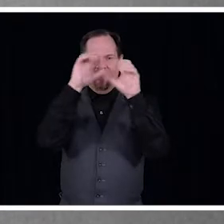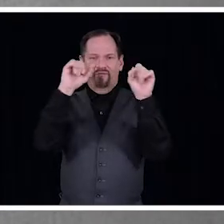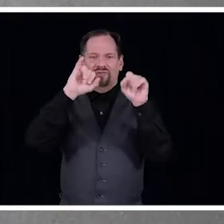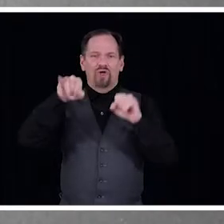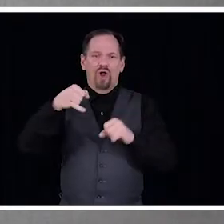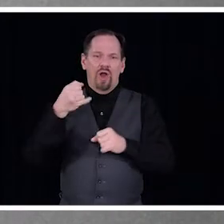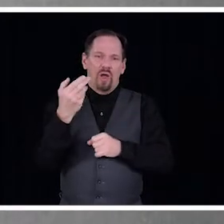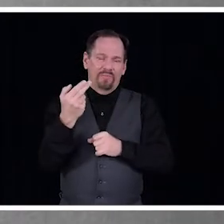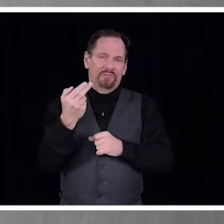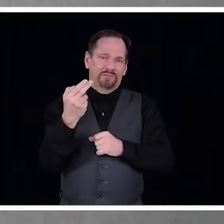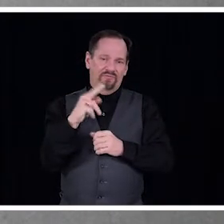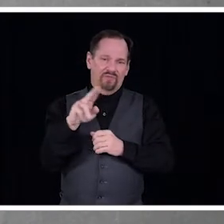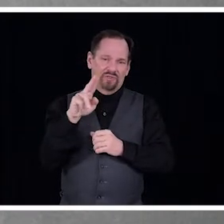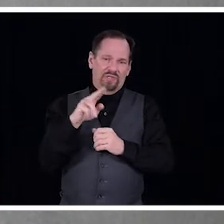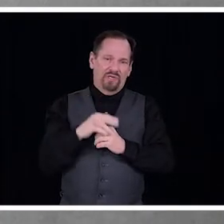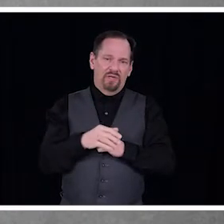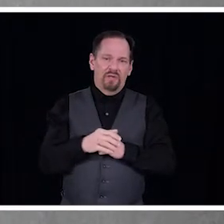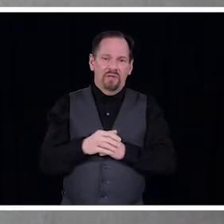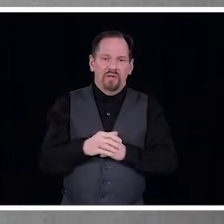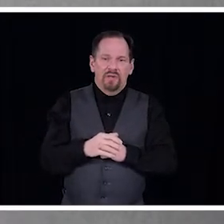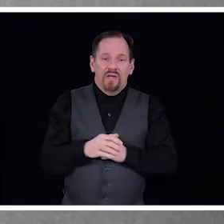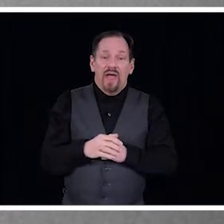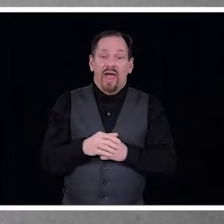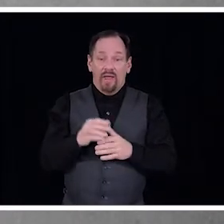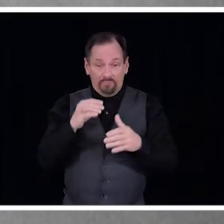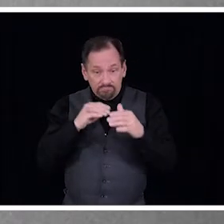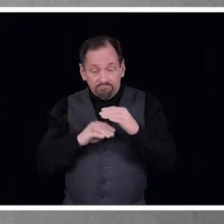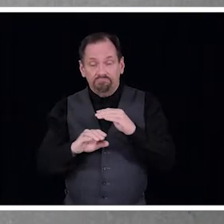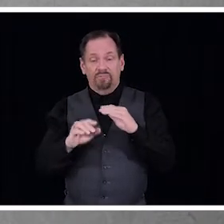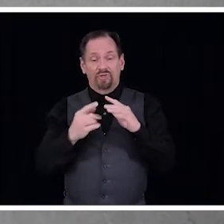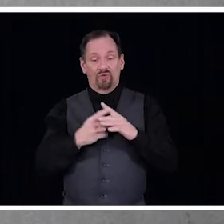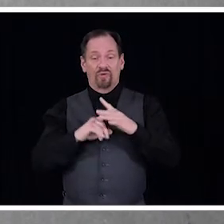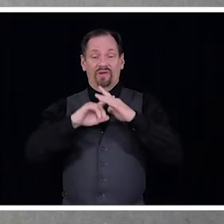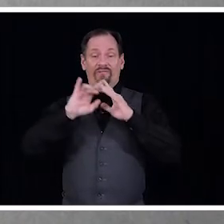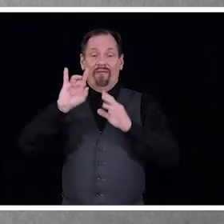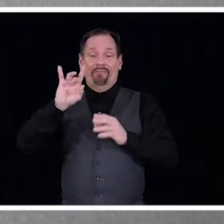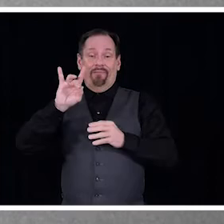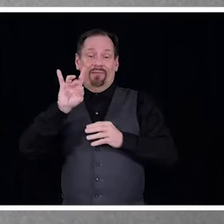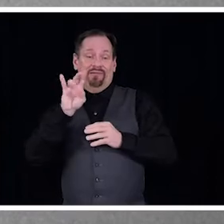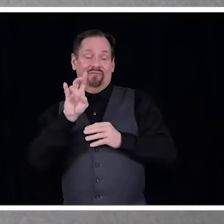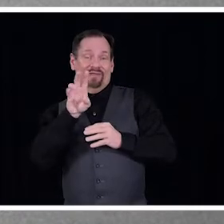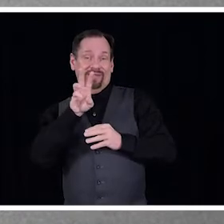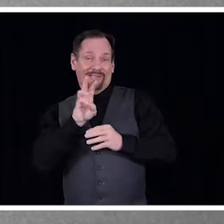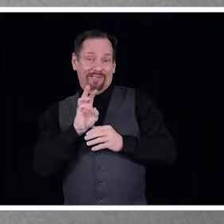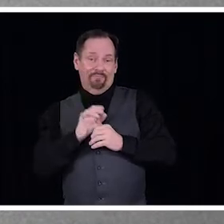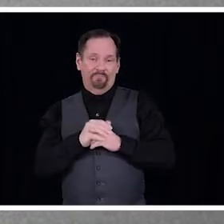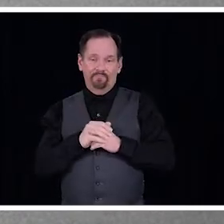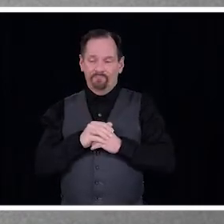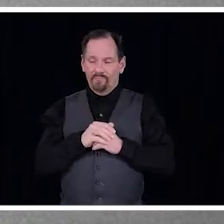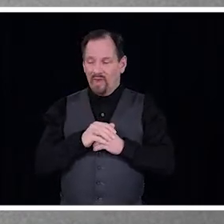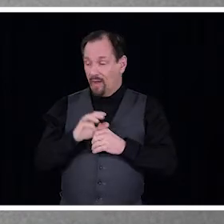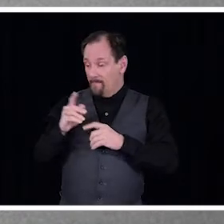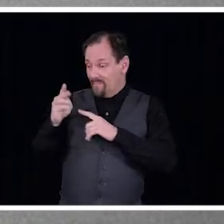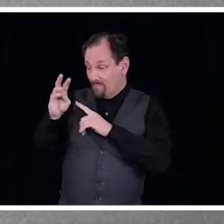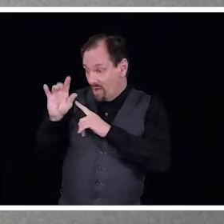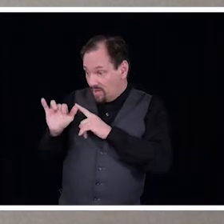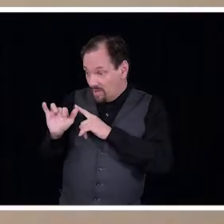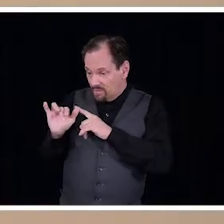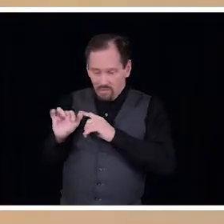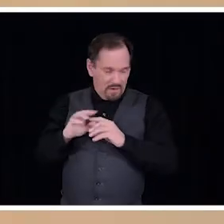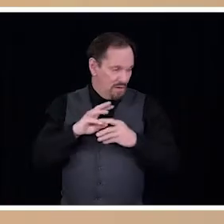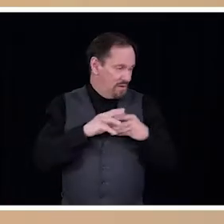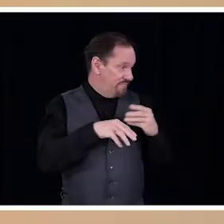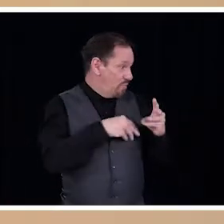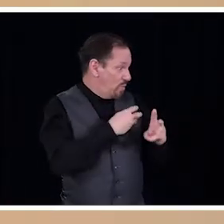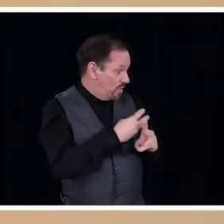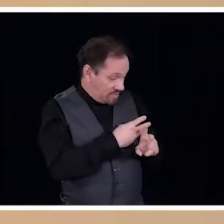his inaugural address on February 22, 1876. Neither Peabody nor the world